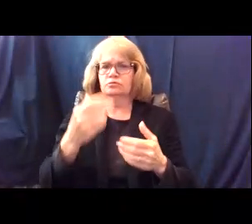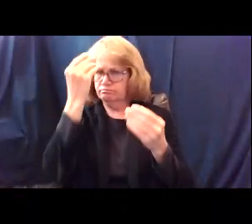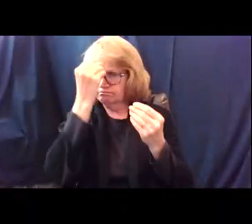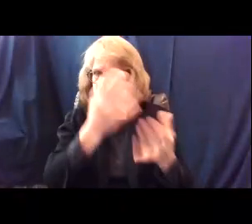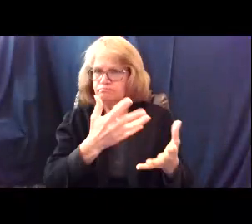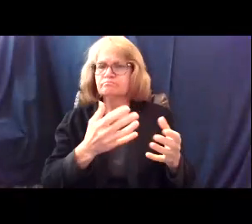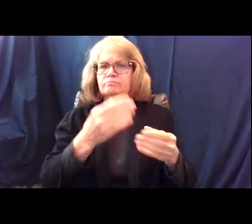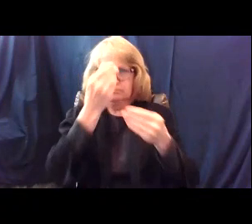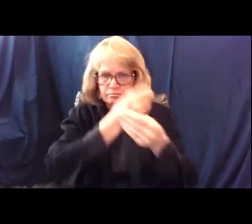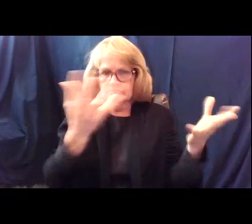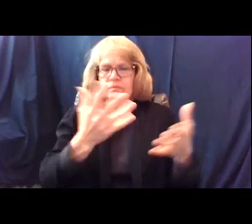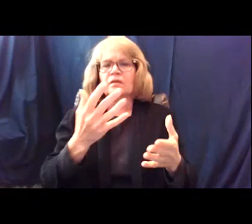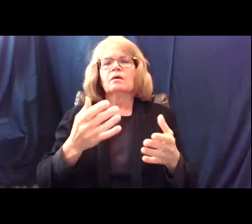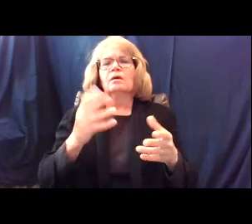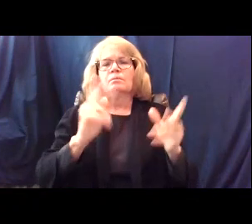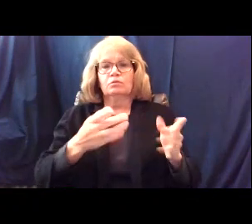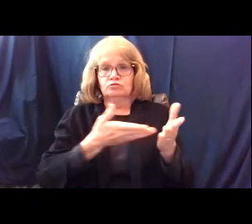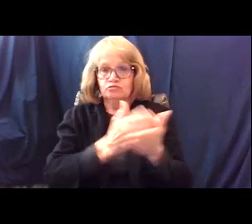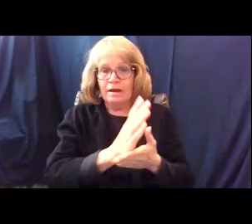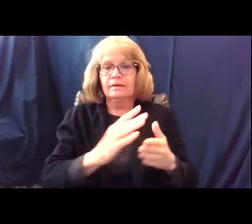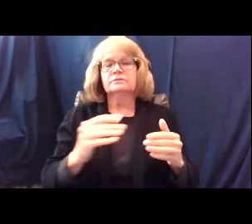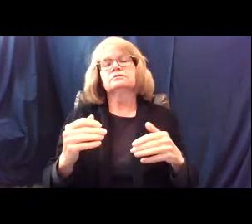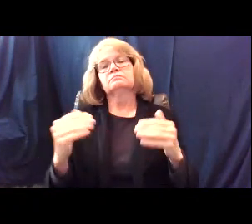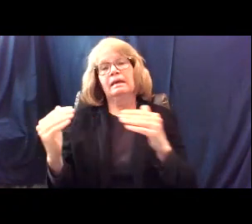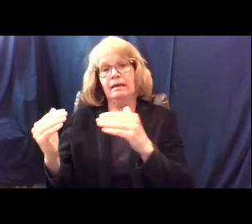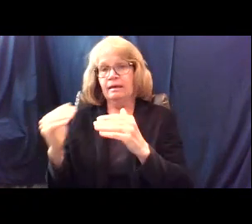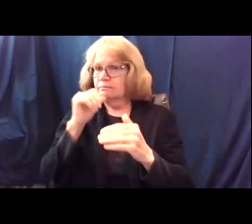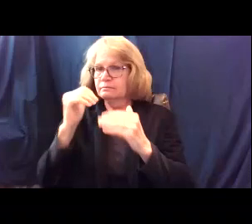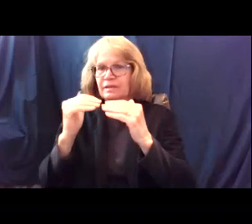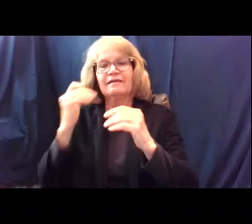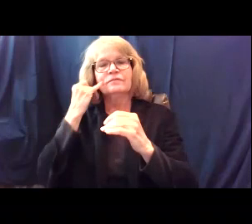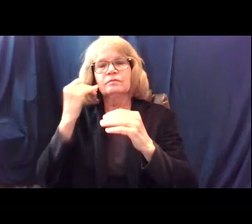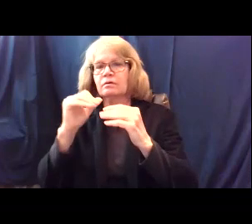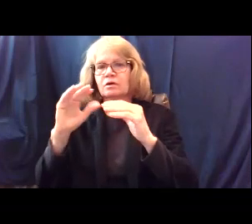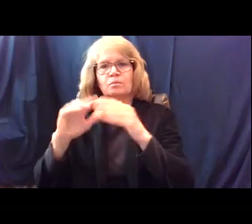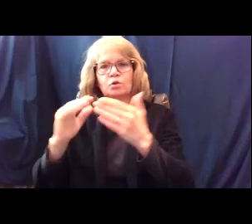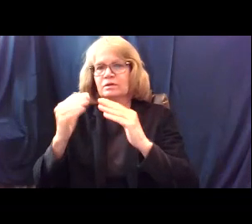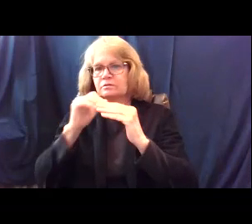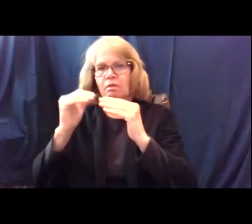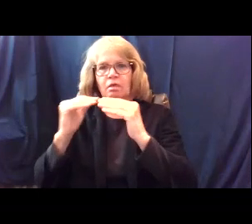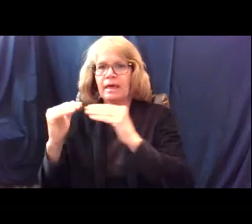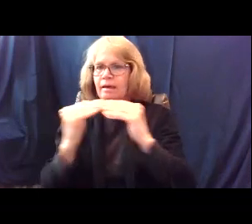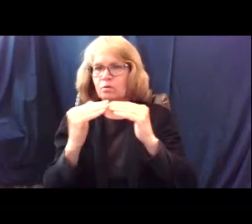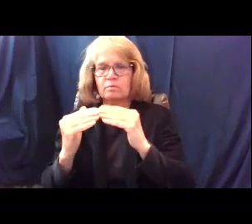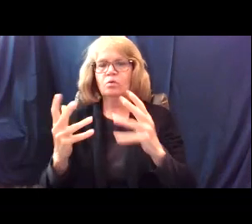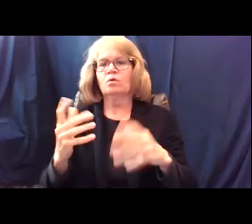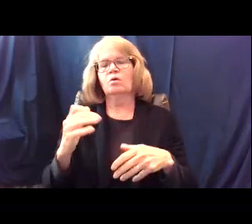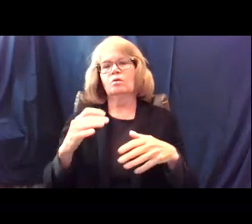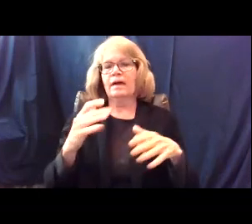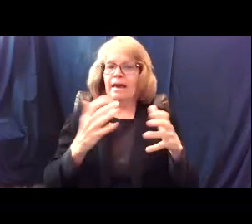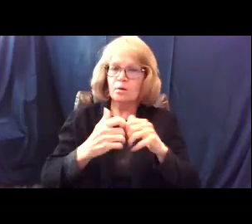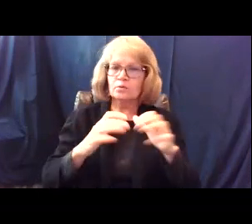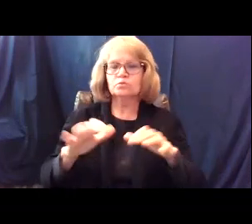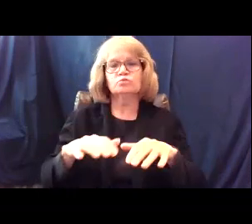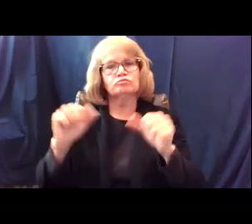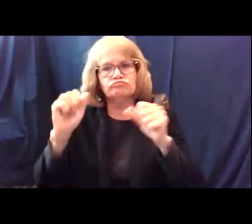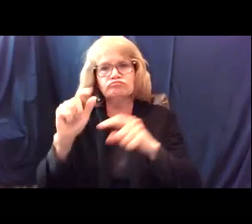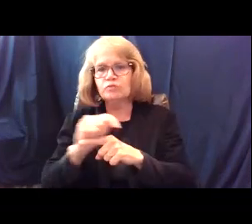responsibilities in their local communities, share information about how to file a complaint, host trainings, do all kinds of work in